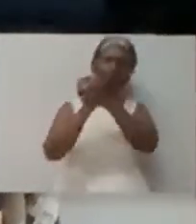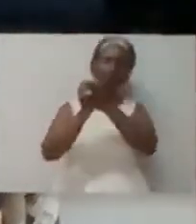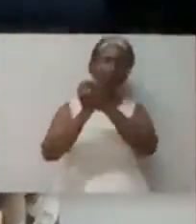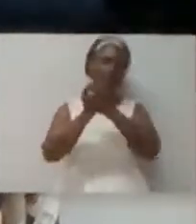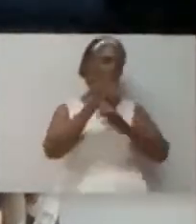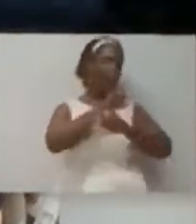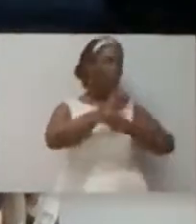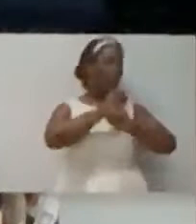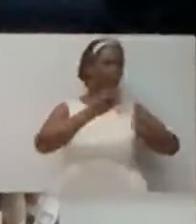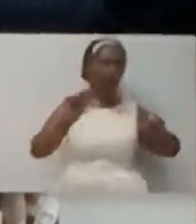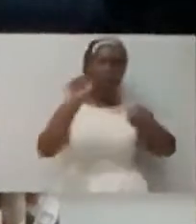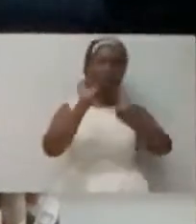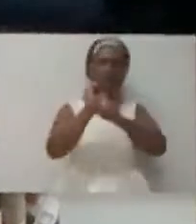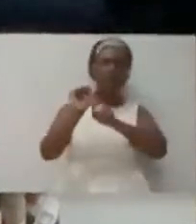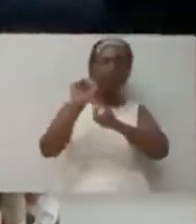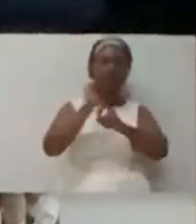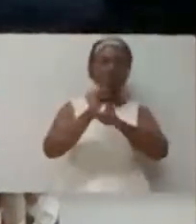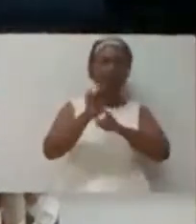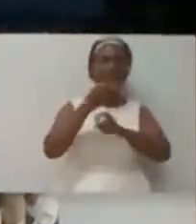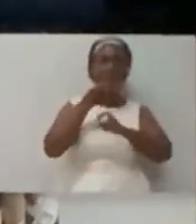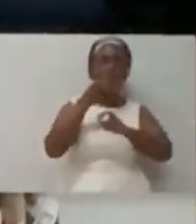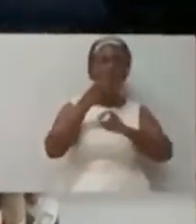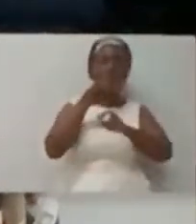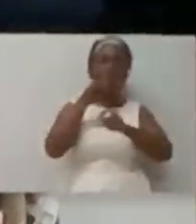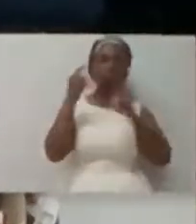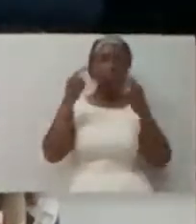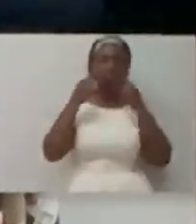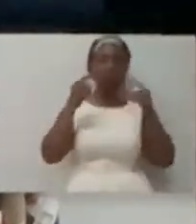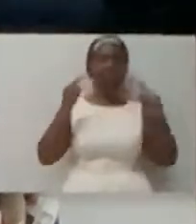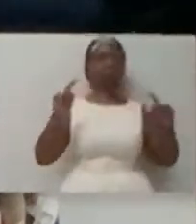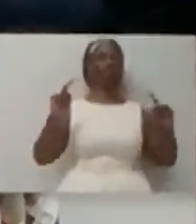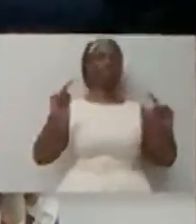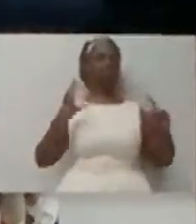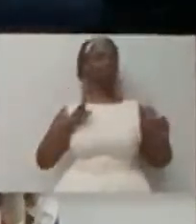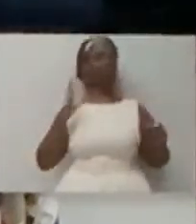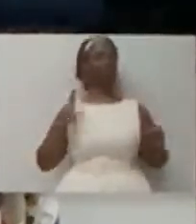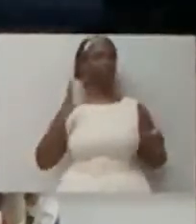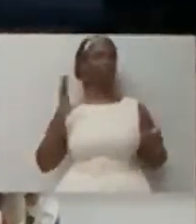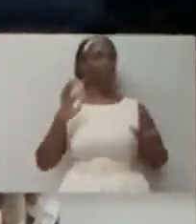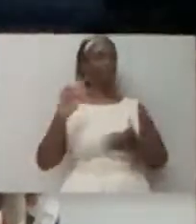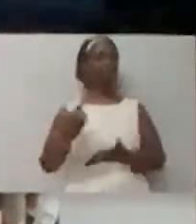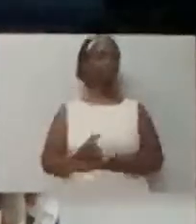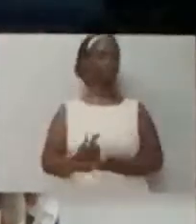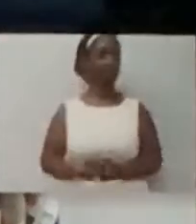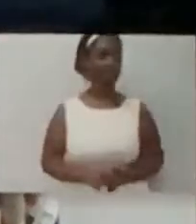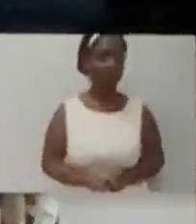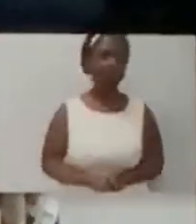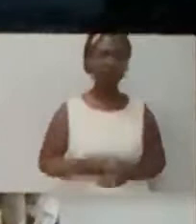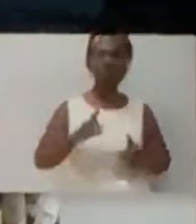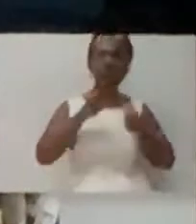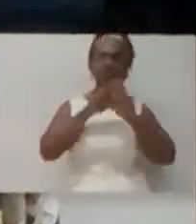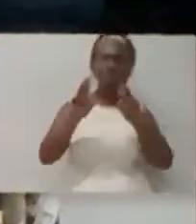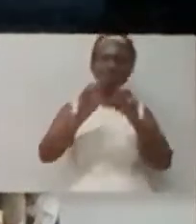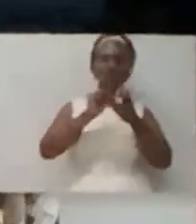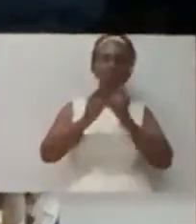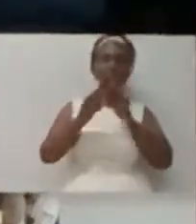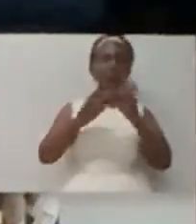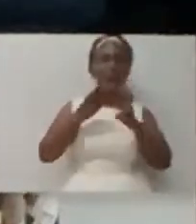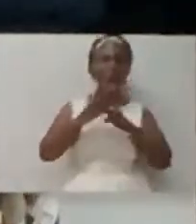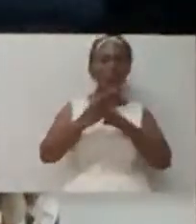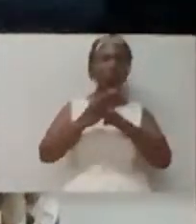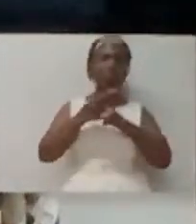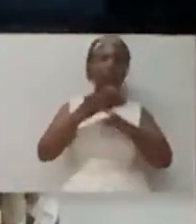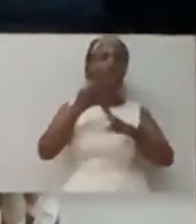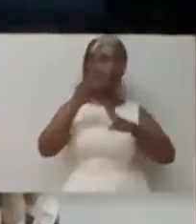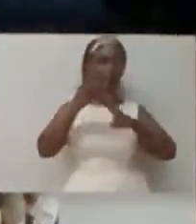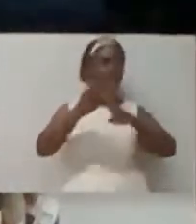dedication has paid off, and soon you will be officially a graduate, diploma in hand, ready to change the world for the better. To the families and guardians